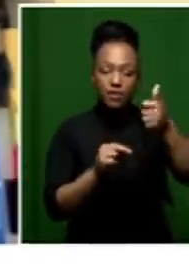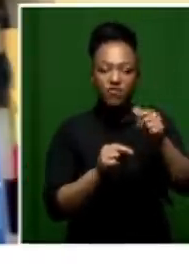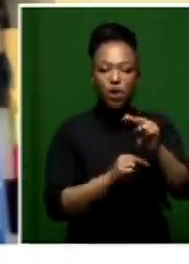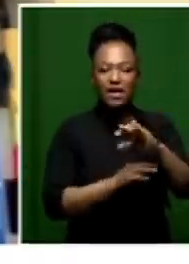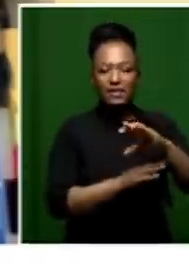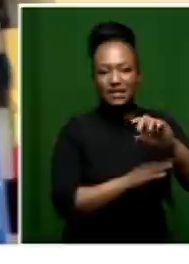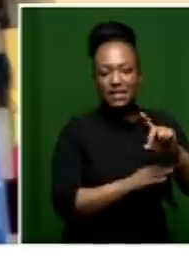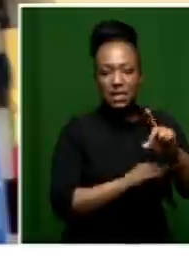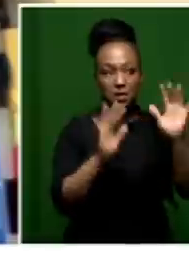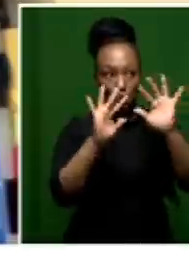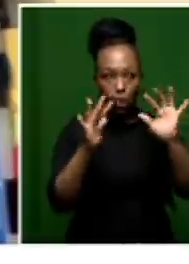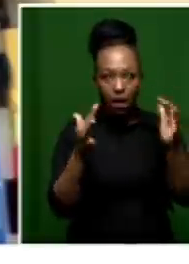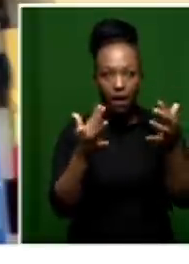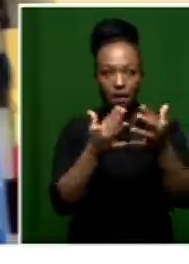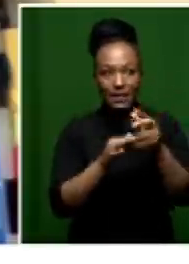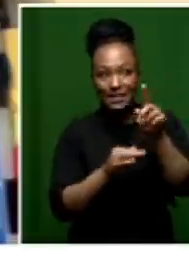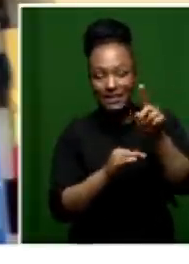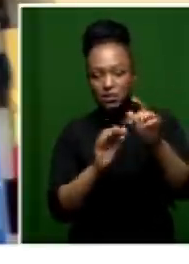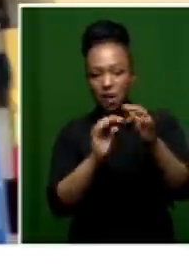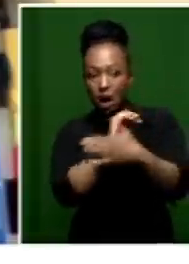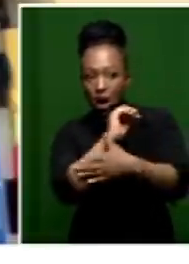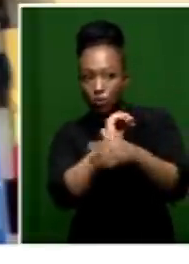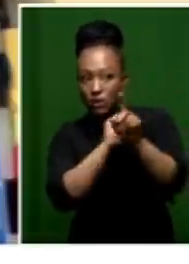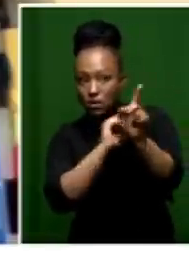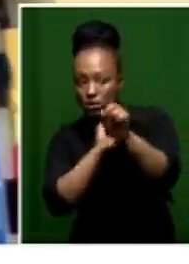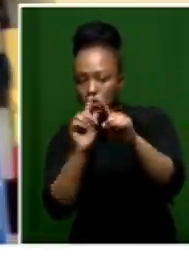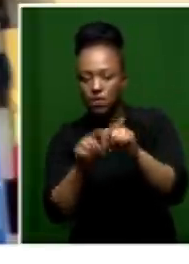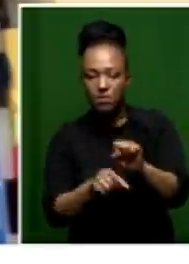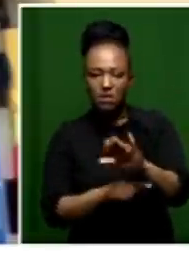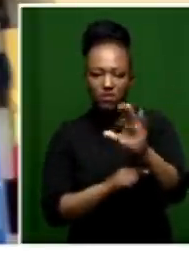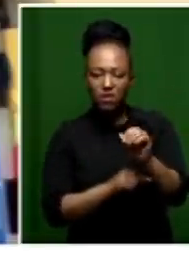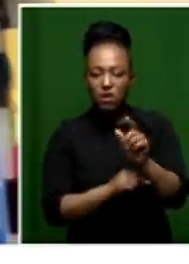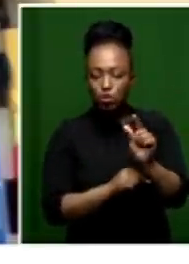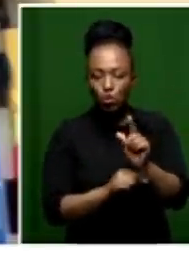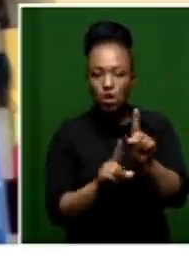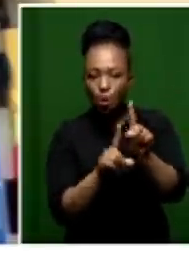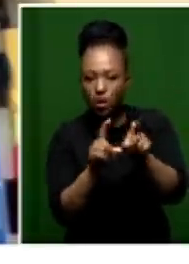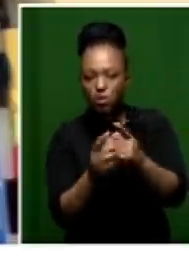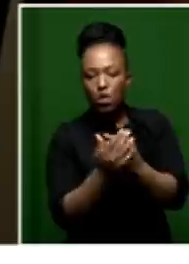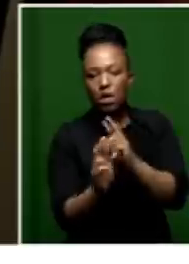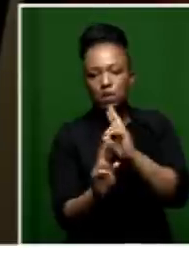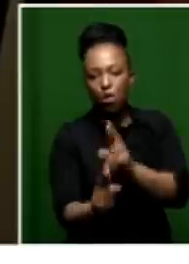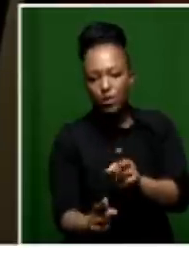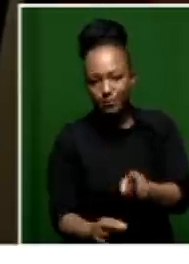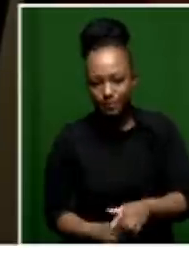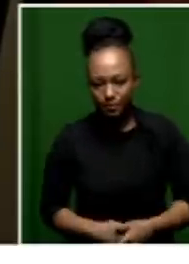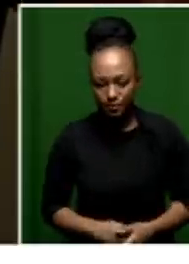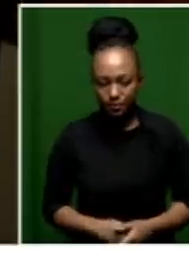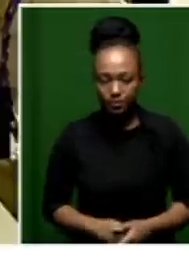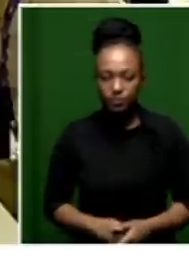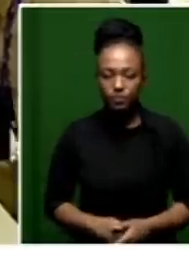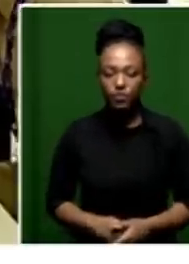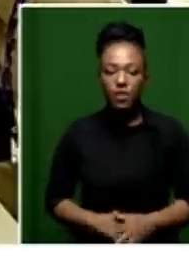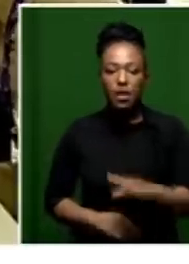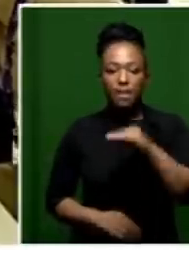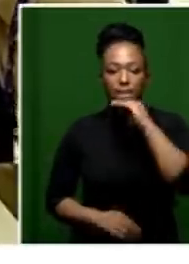scientific groups around the world and in South Africa can try to answer that question as soon as possible. So brings us again also to the